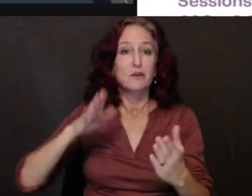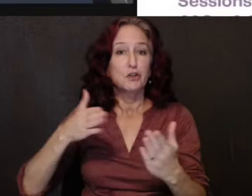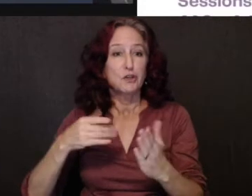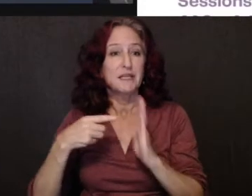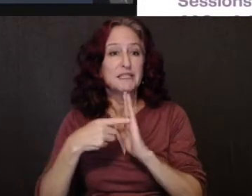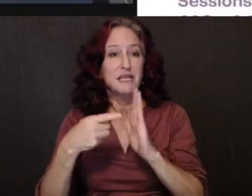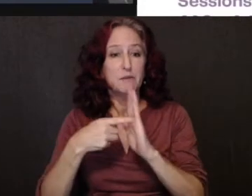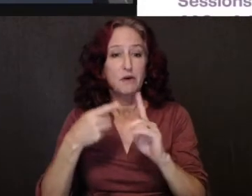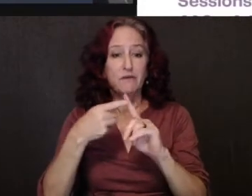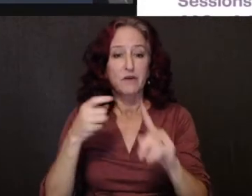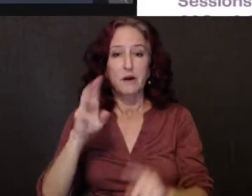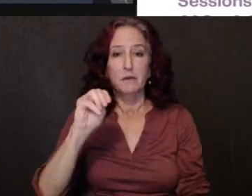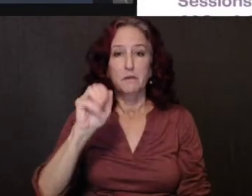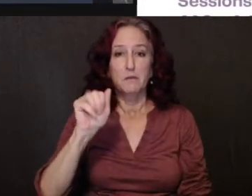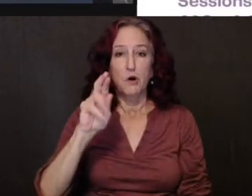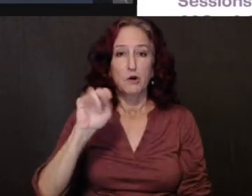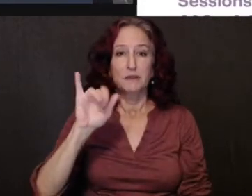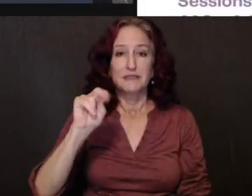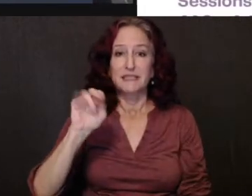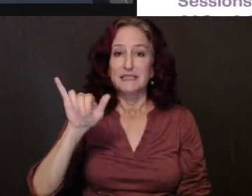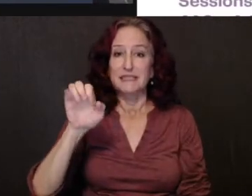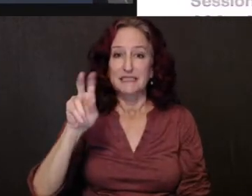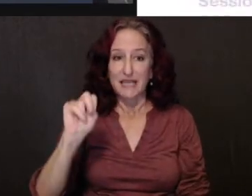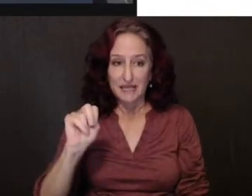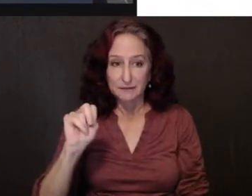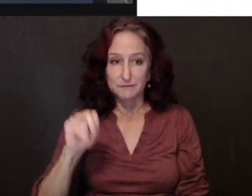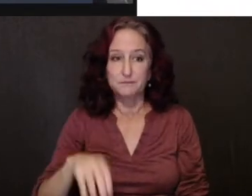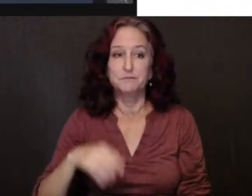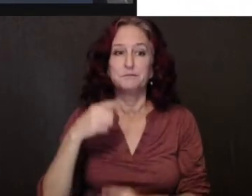here today, but she might just be a few minutes late.